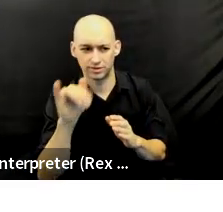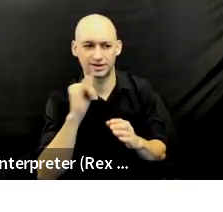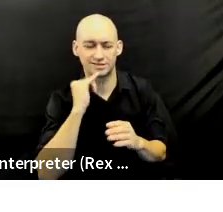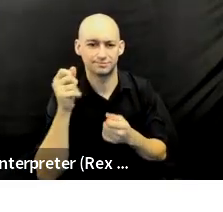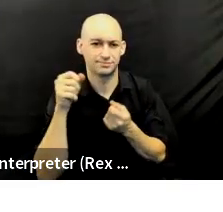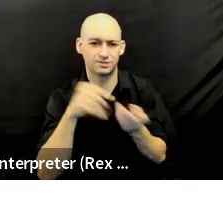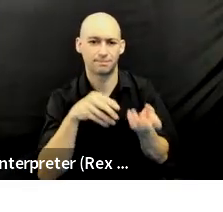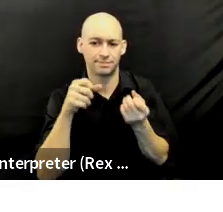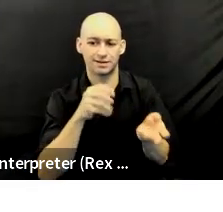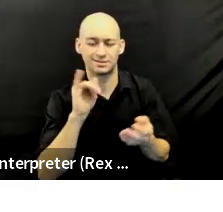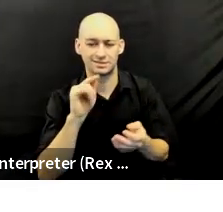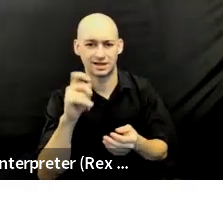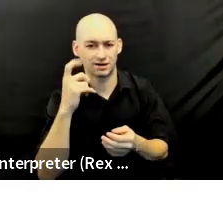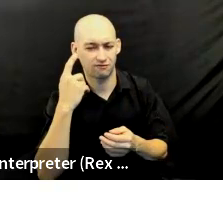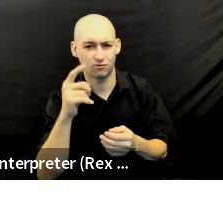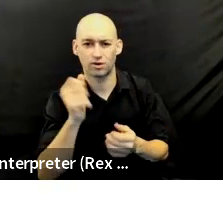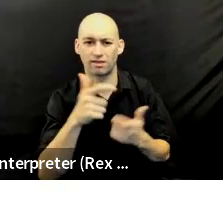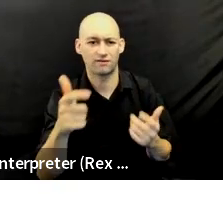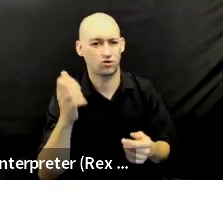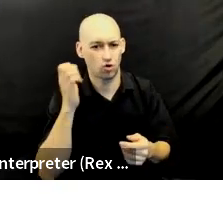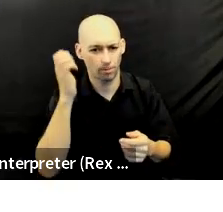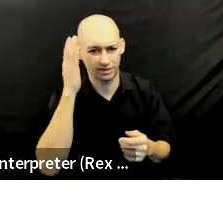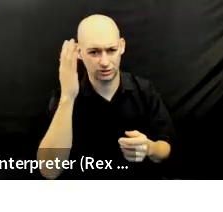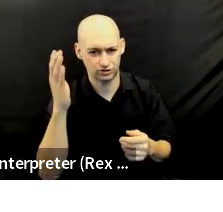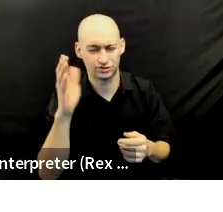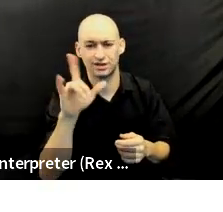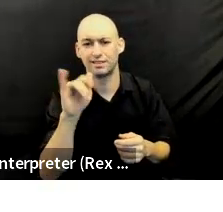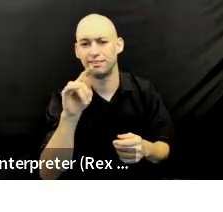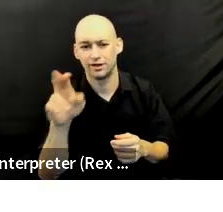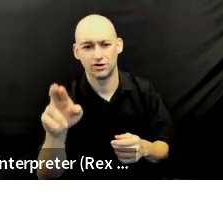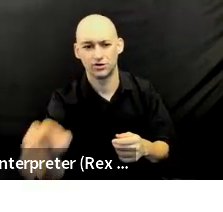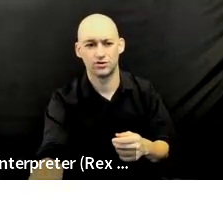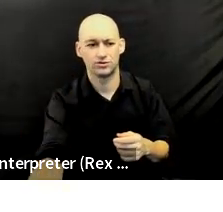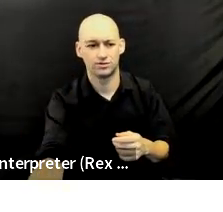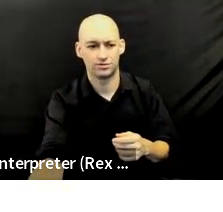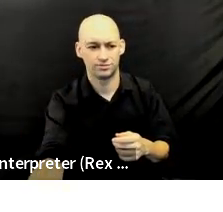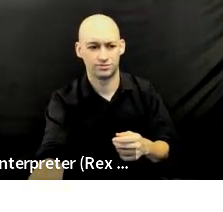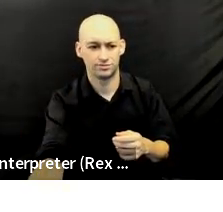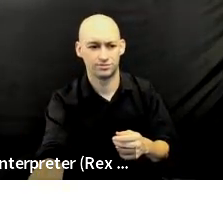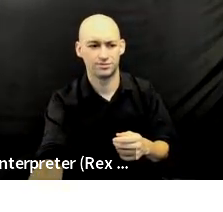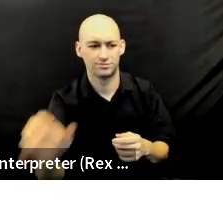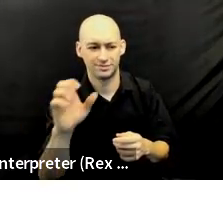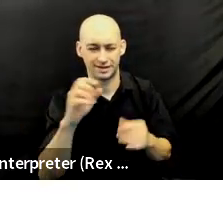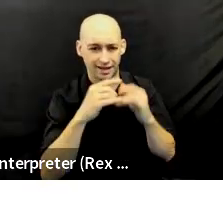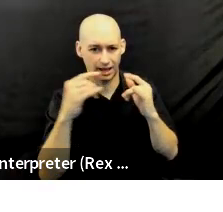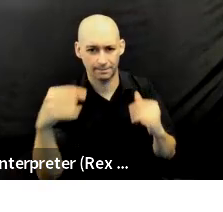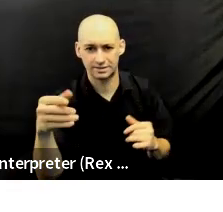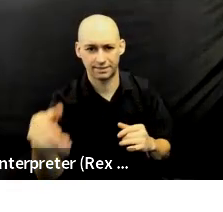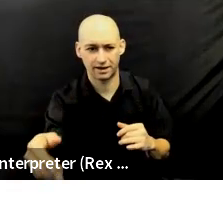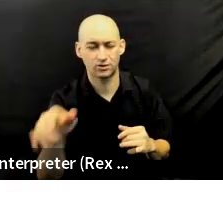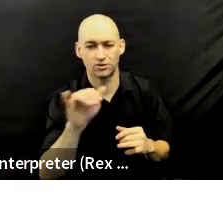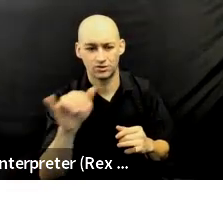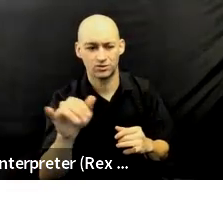site for a lot of trash and litter, and there were quite a few encampments on that location as well.